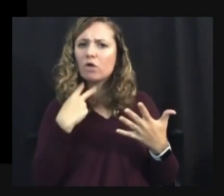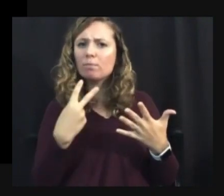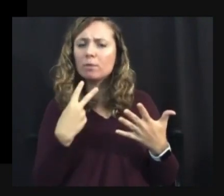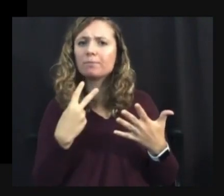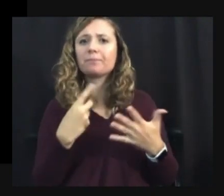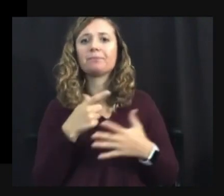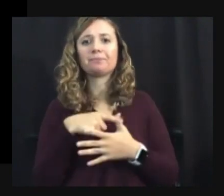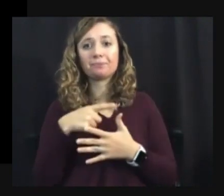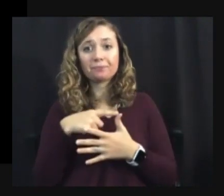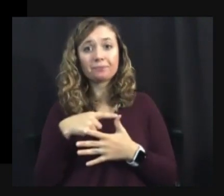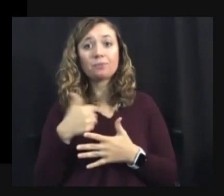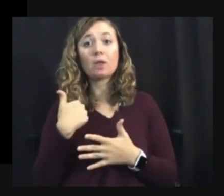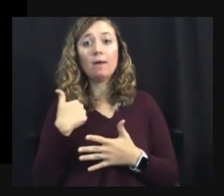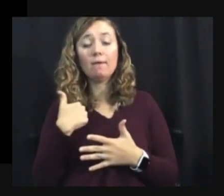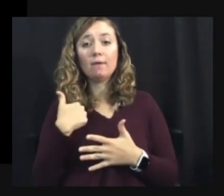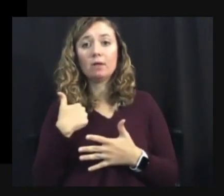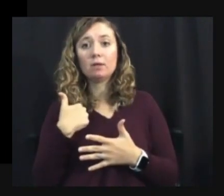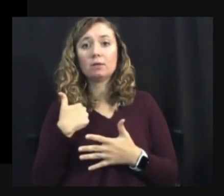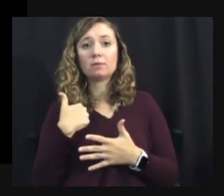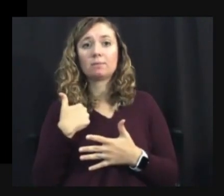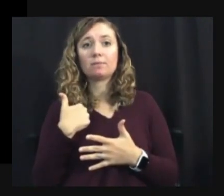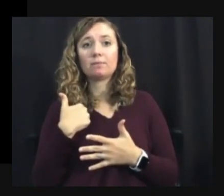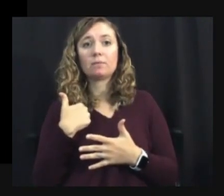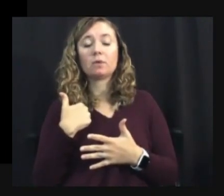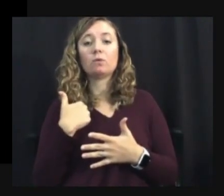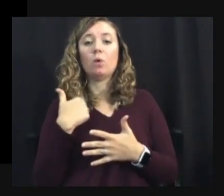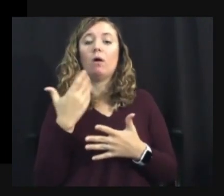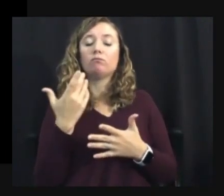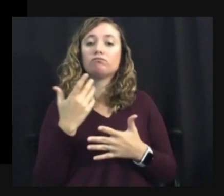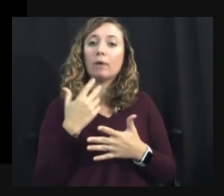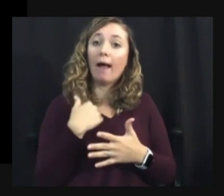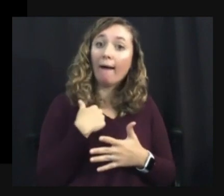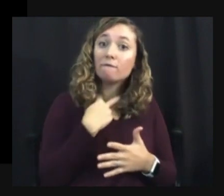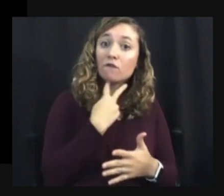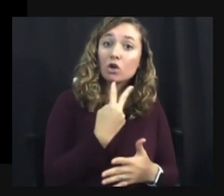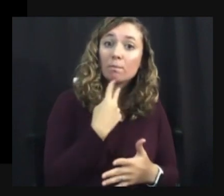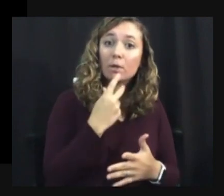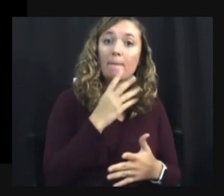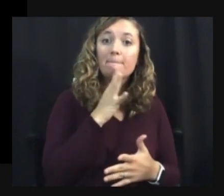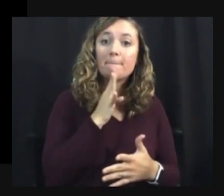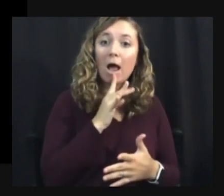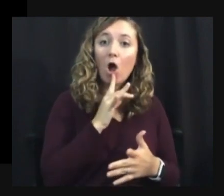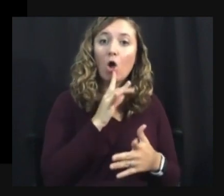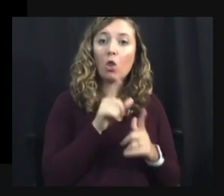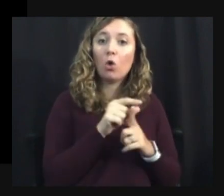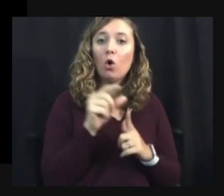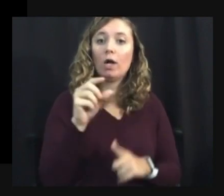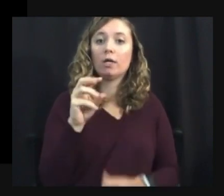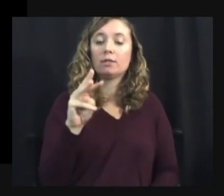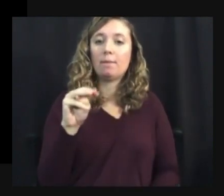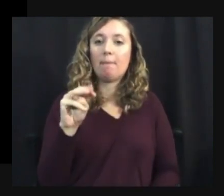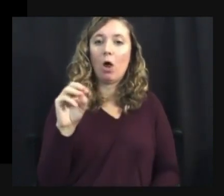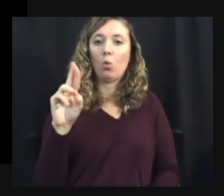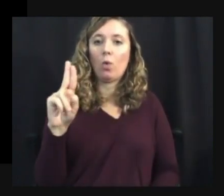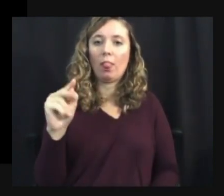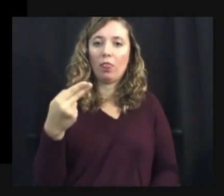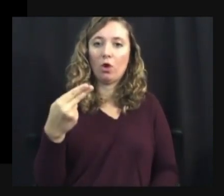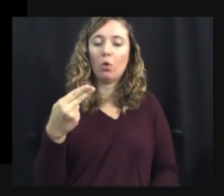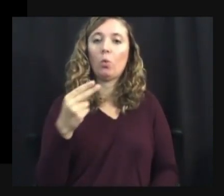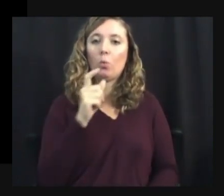course, we have the verbal channel, the spoken channel, mouth words, as some people say. We also